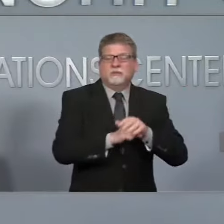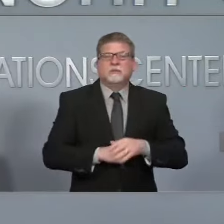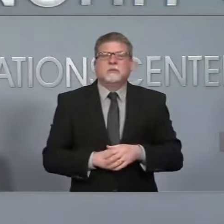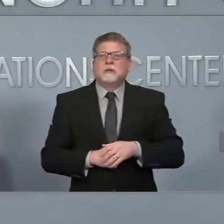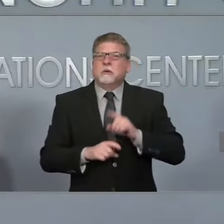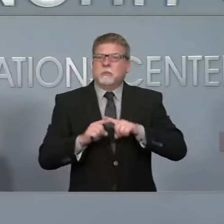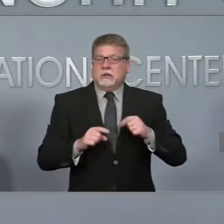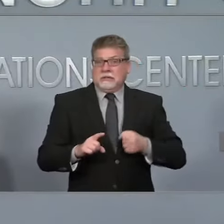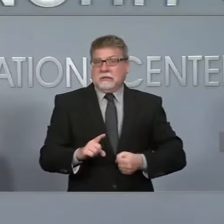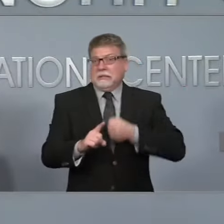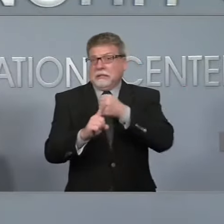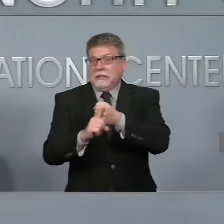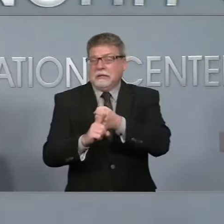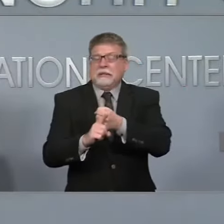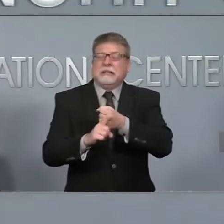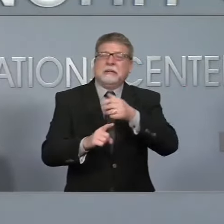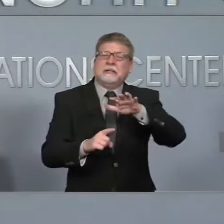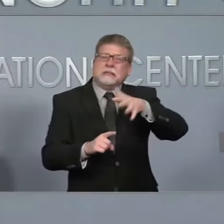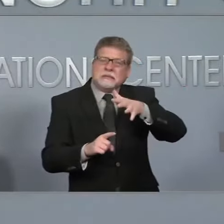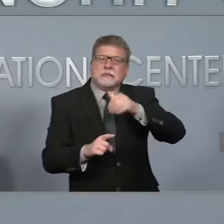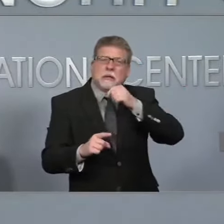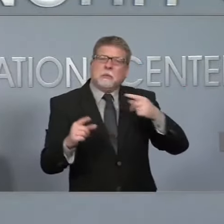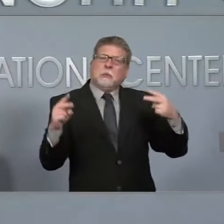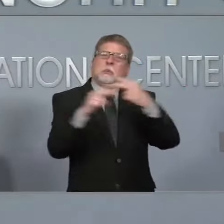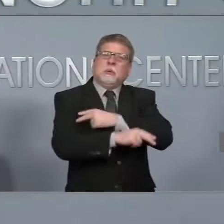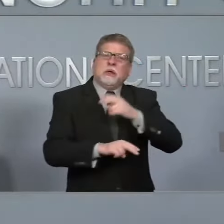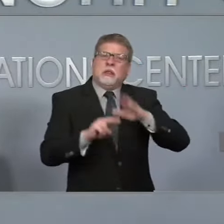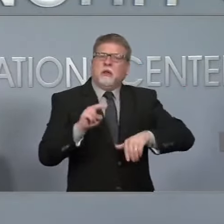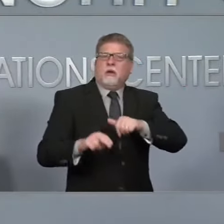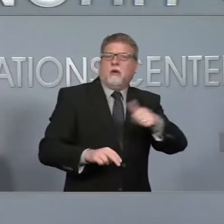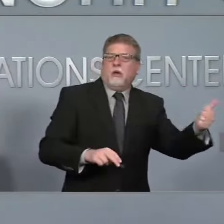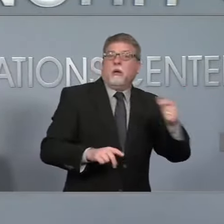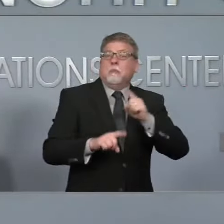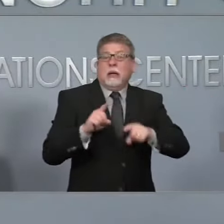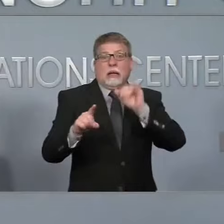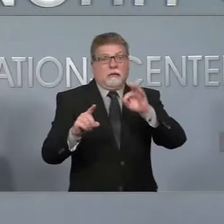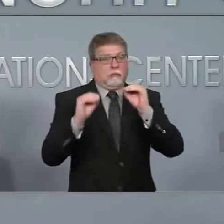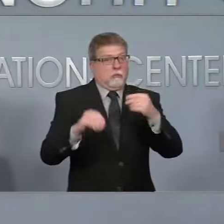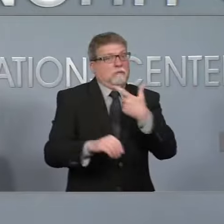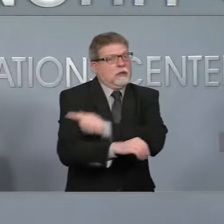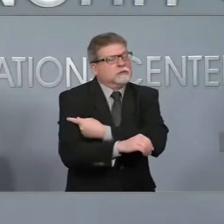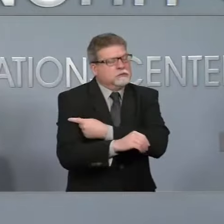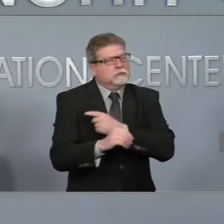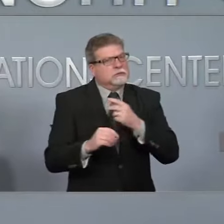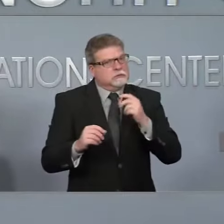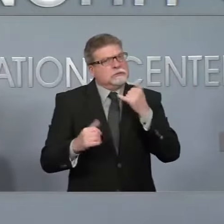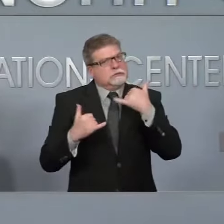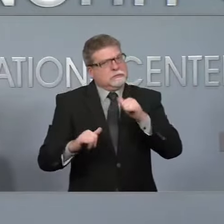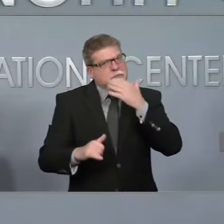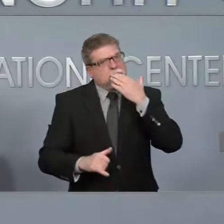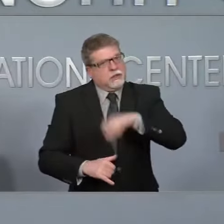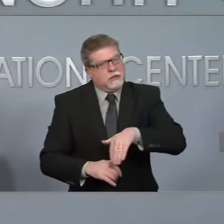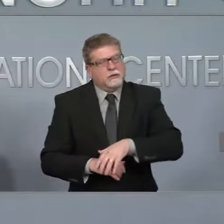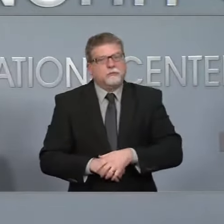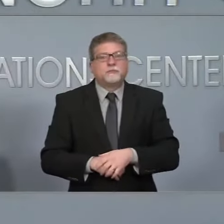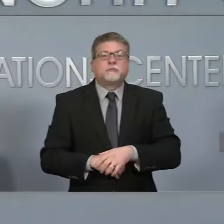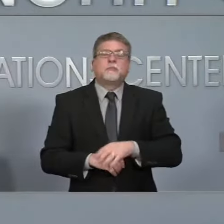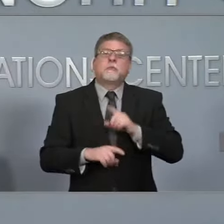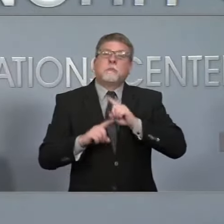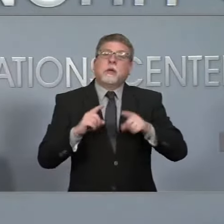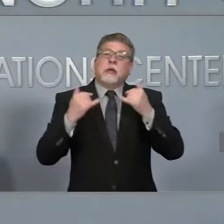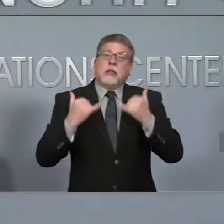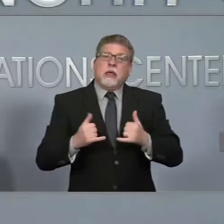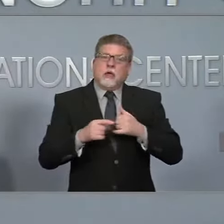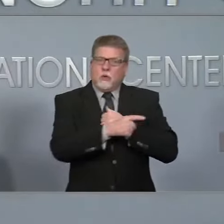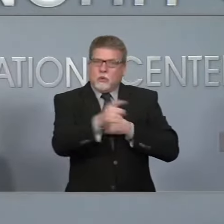and boosted. And now people know how to gauge their level of risk and decide how to best protect